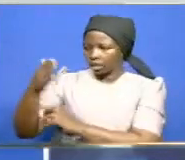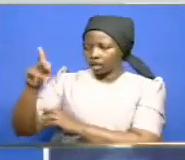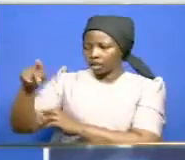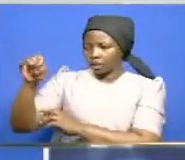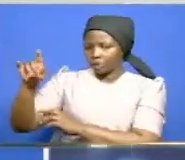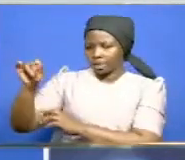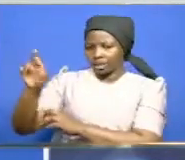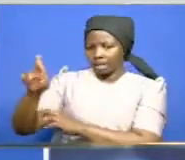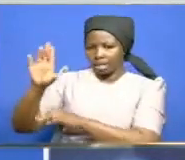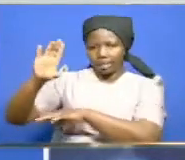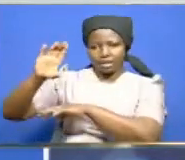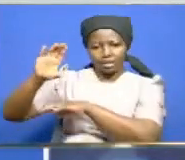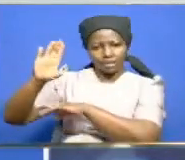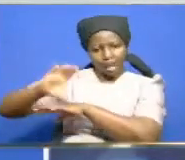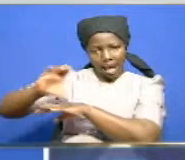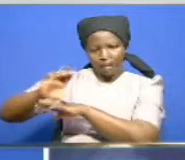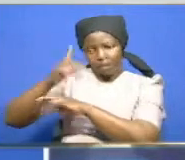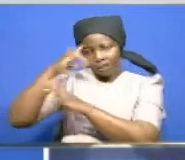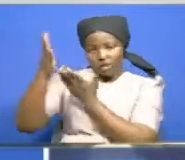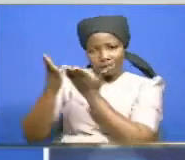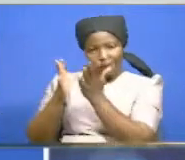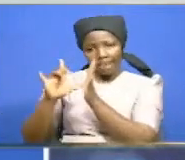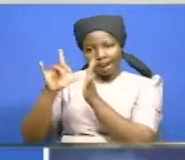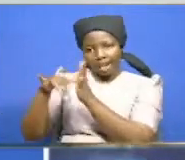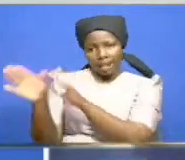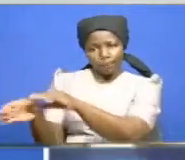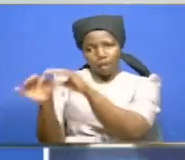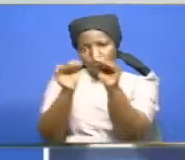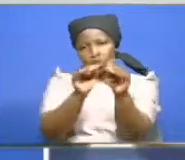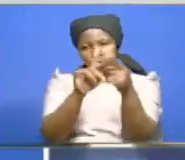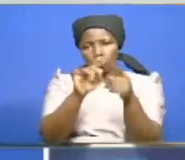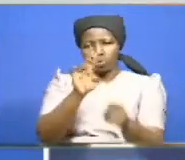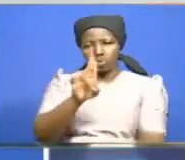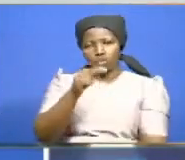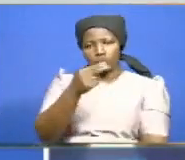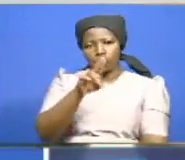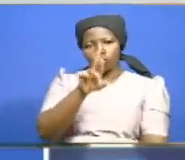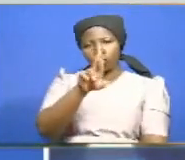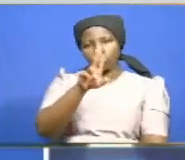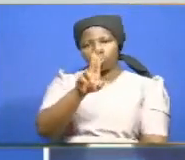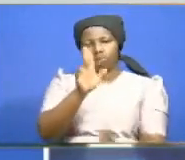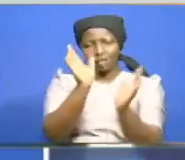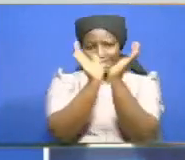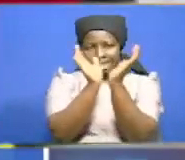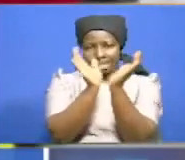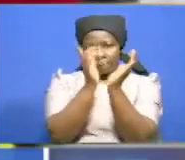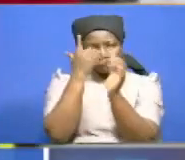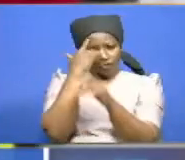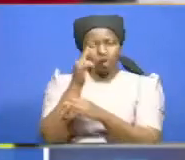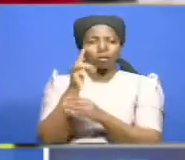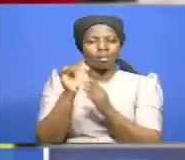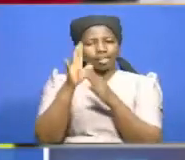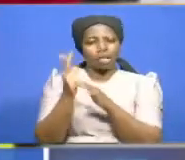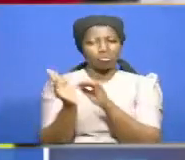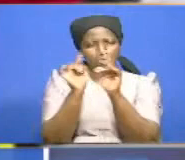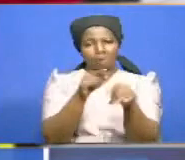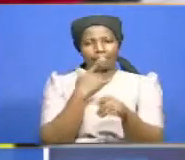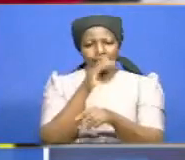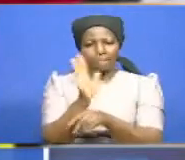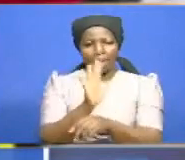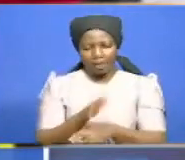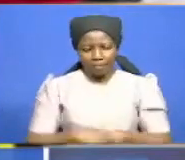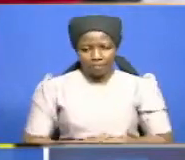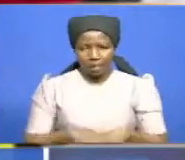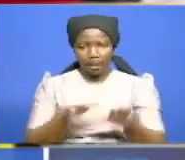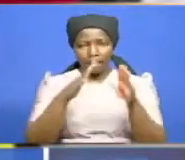na baadaye kupelekwa uwanja wa Uhuru kwa kuagwa na viongozi. The body will then be taken